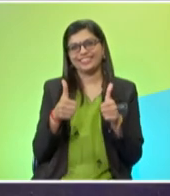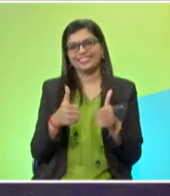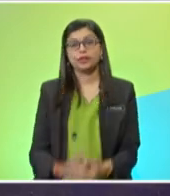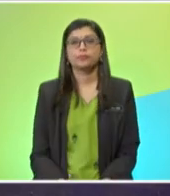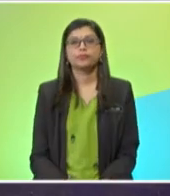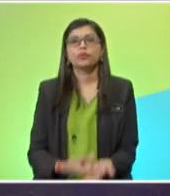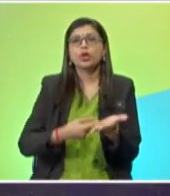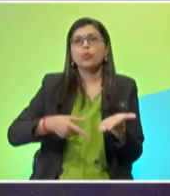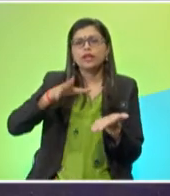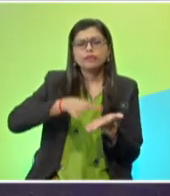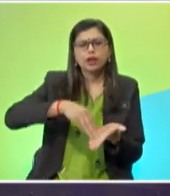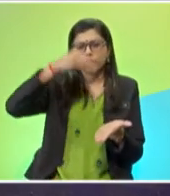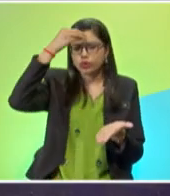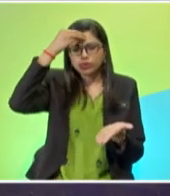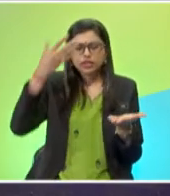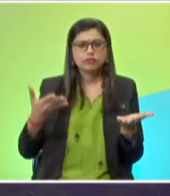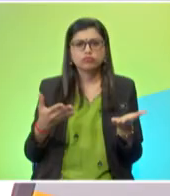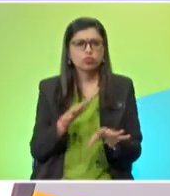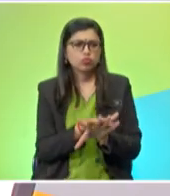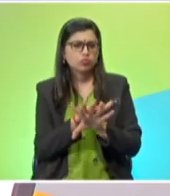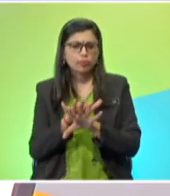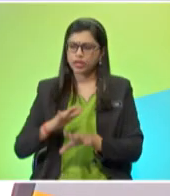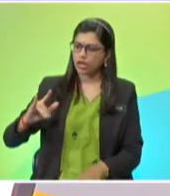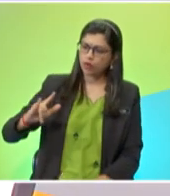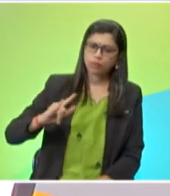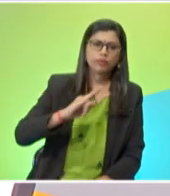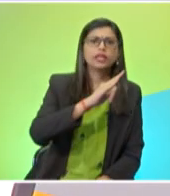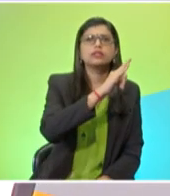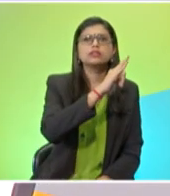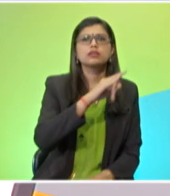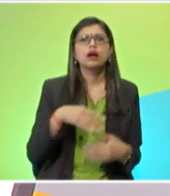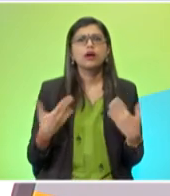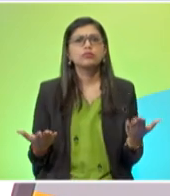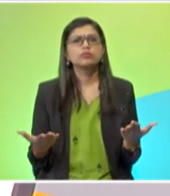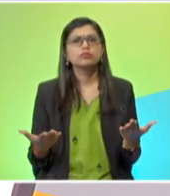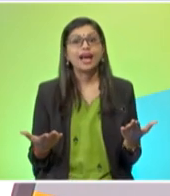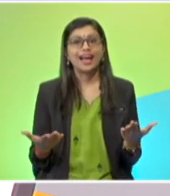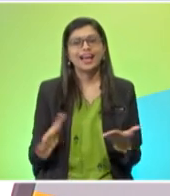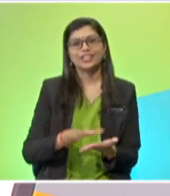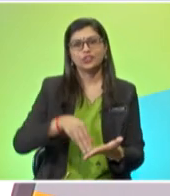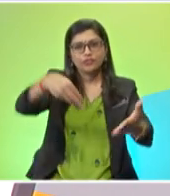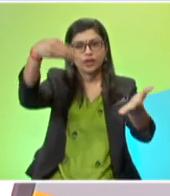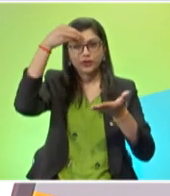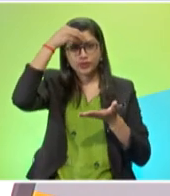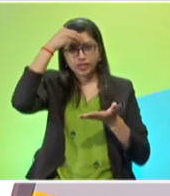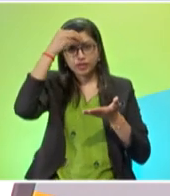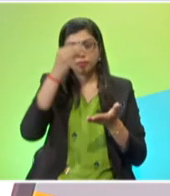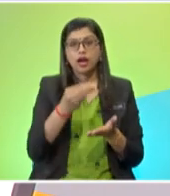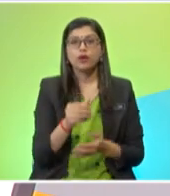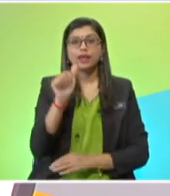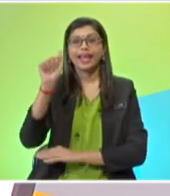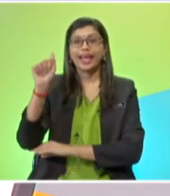learn today? I'm seeing a lot of aeroplanes. Yeah, okay. Today we are going to learn about air transportation, Sanif. Air transportation.